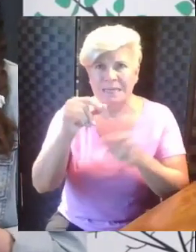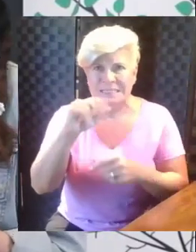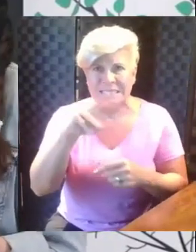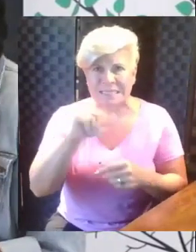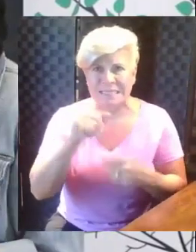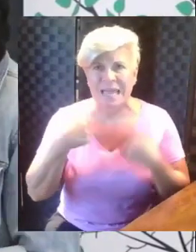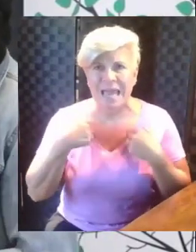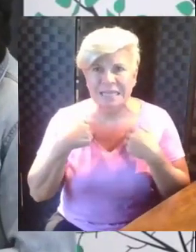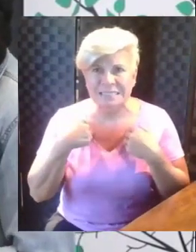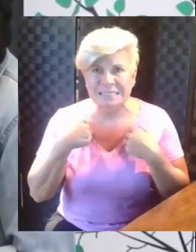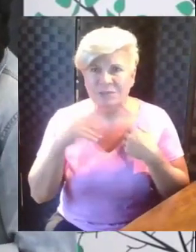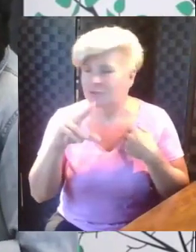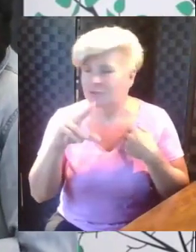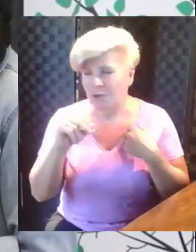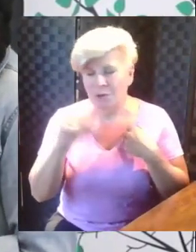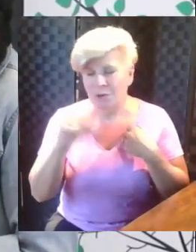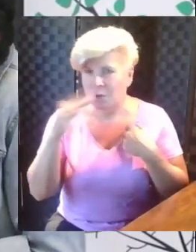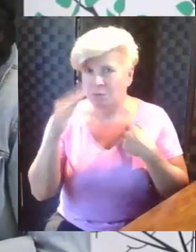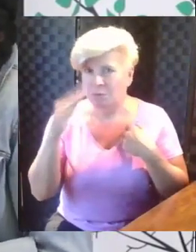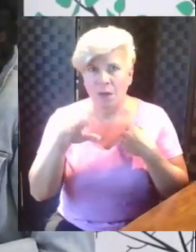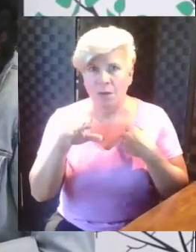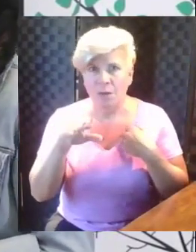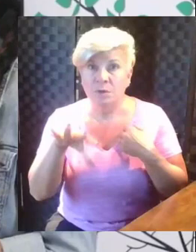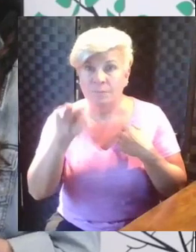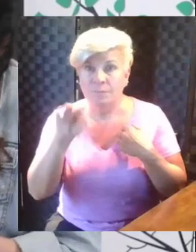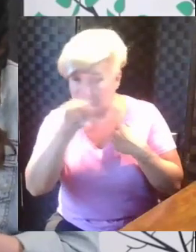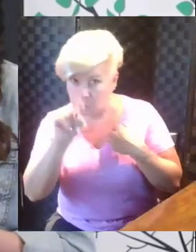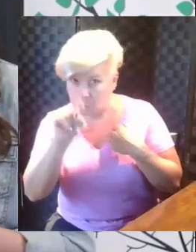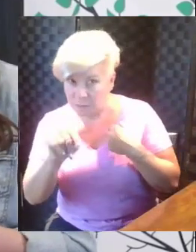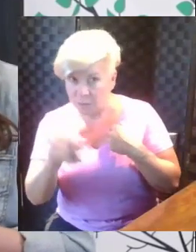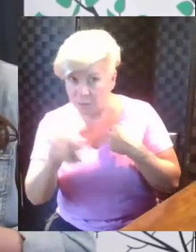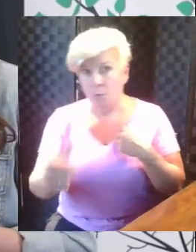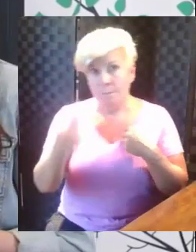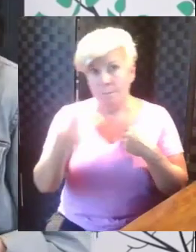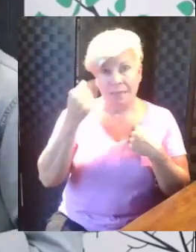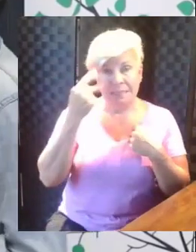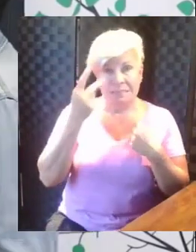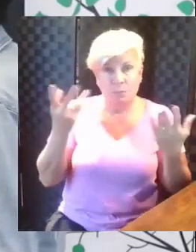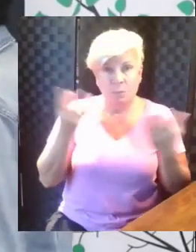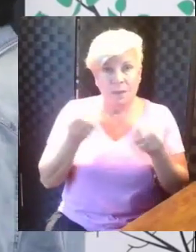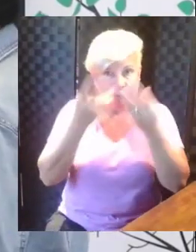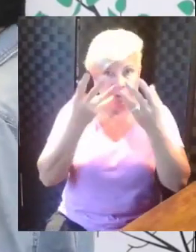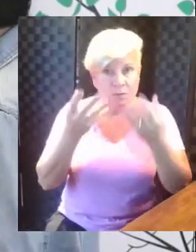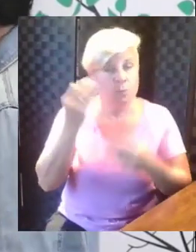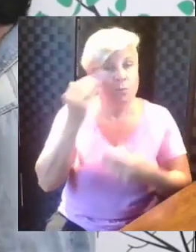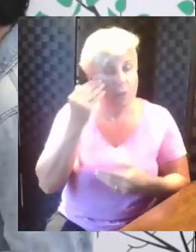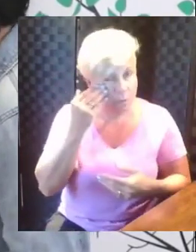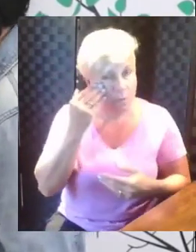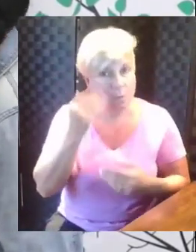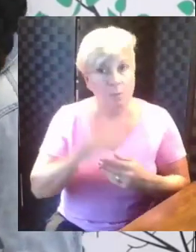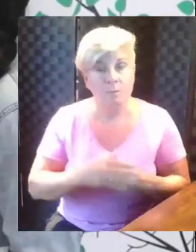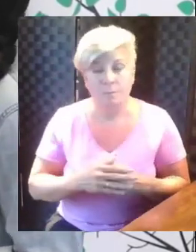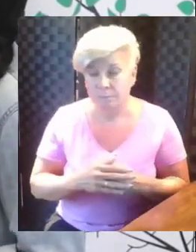that's what we're going to be finding today. So we found our question. Let's go back and see what information we do know.